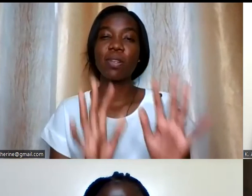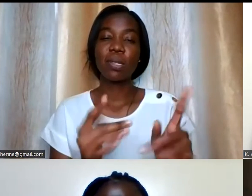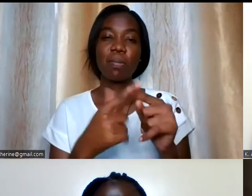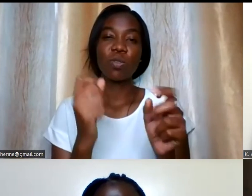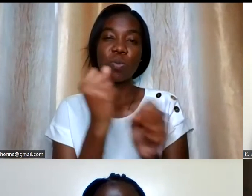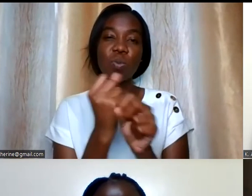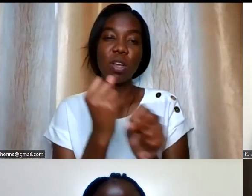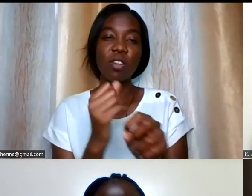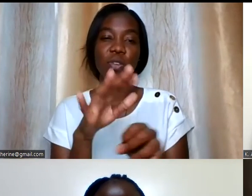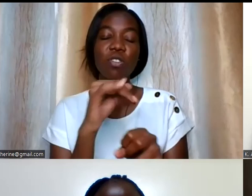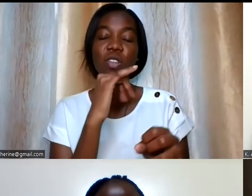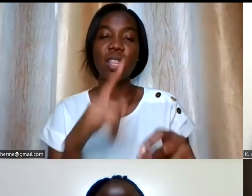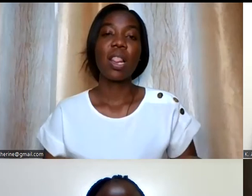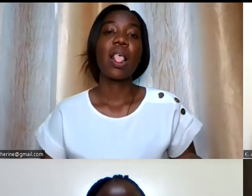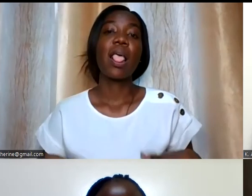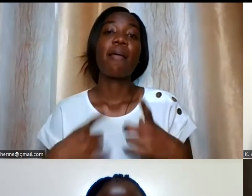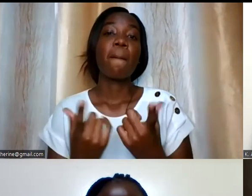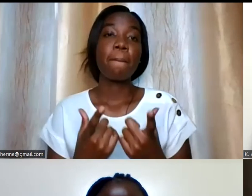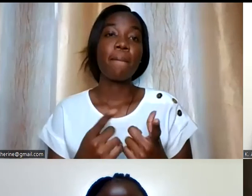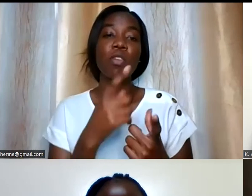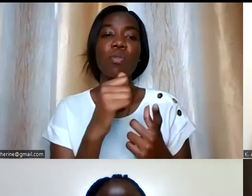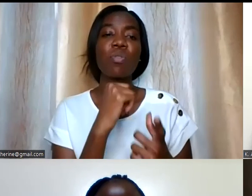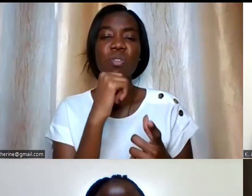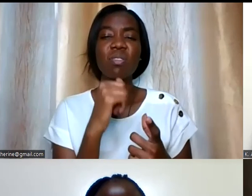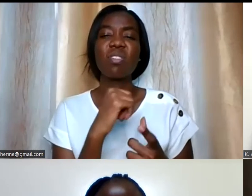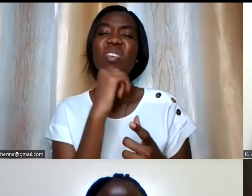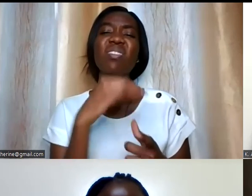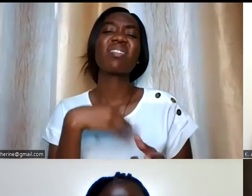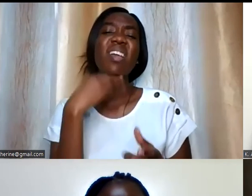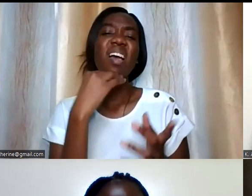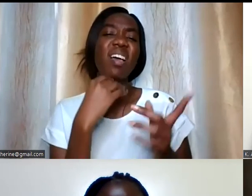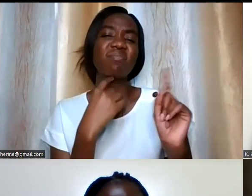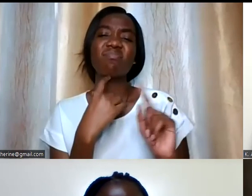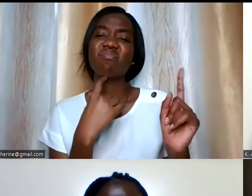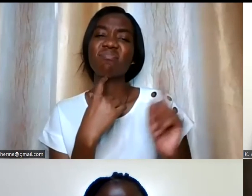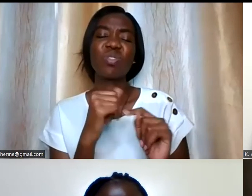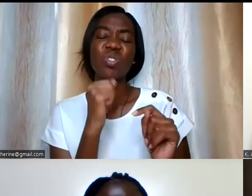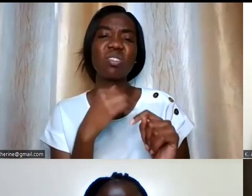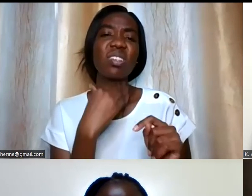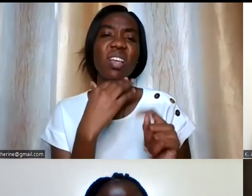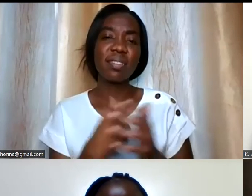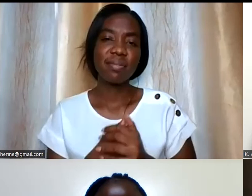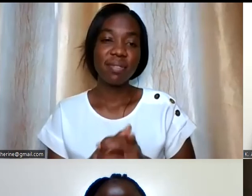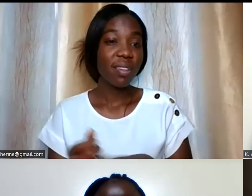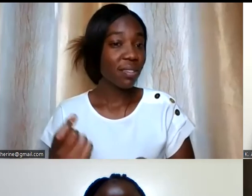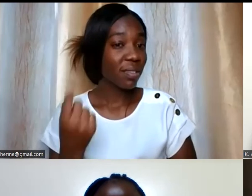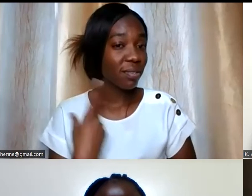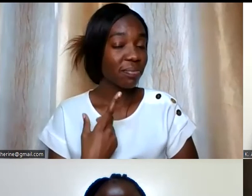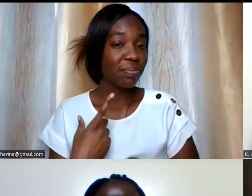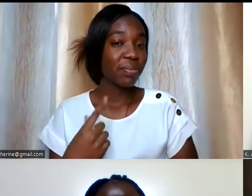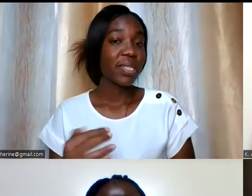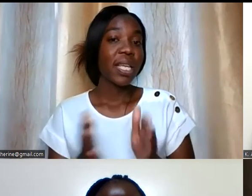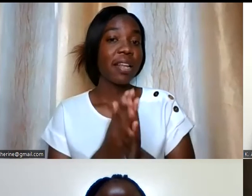life. You don't have, it is not death. You do not have to die there. You understand? At the end of the